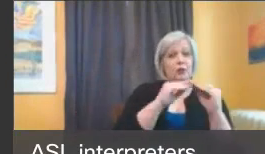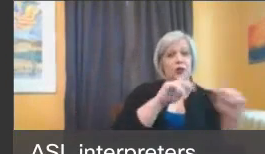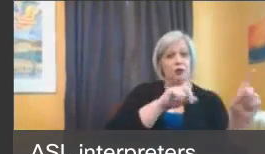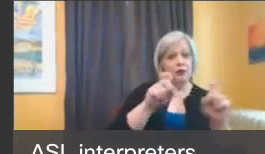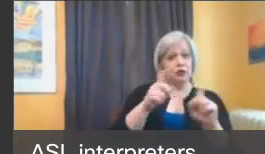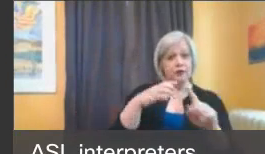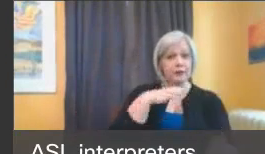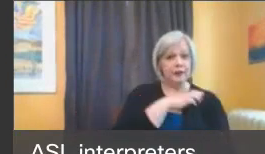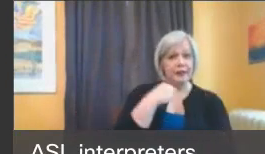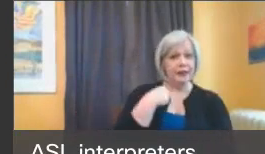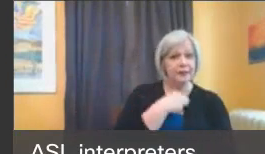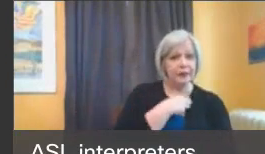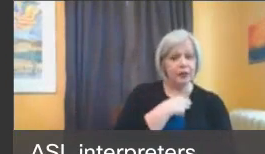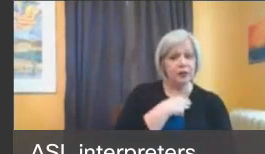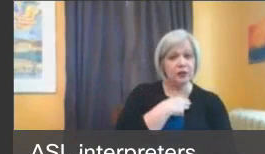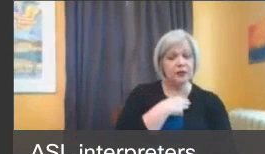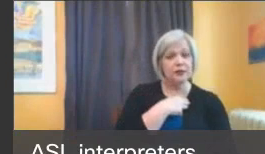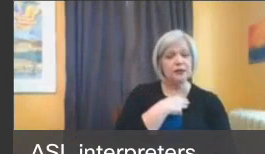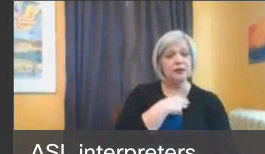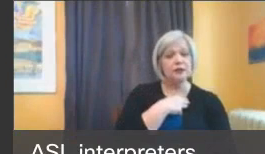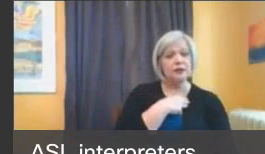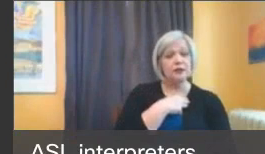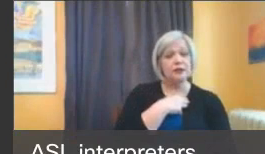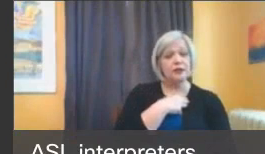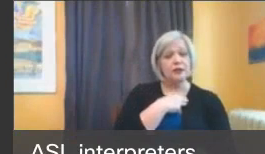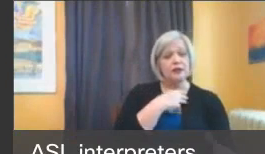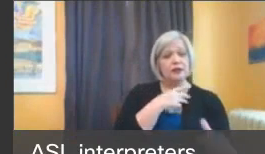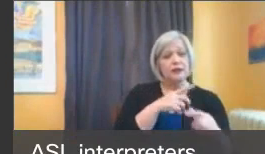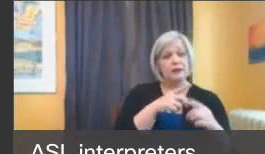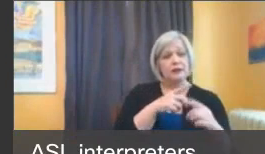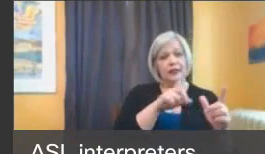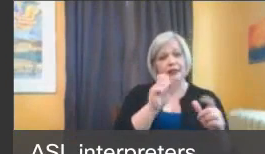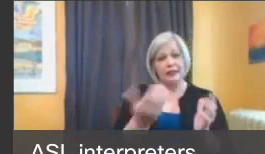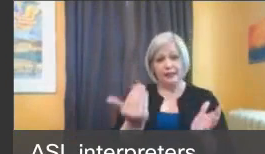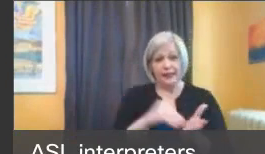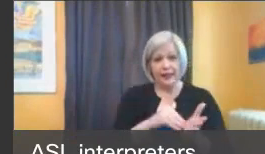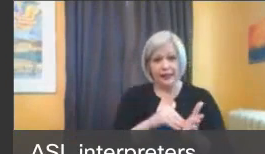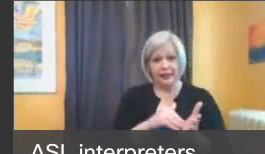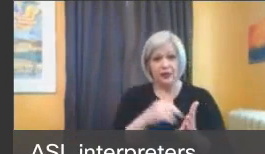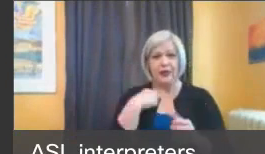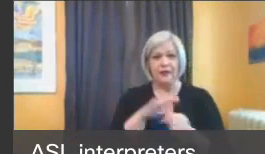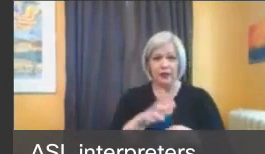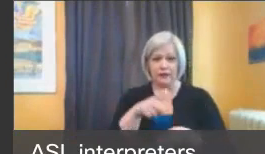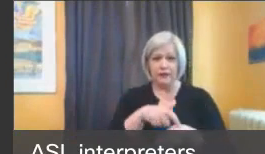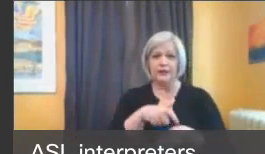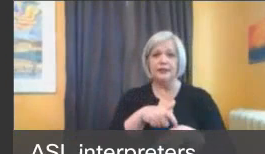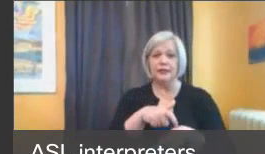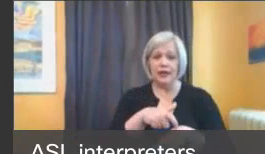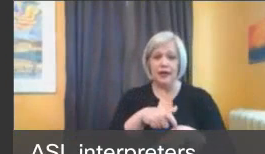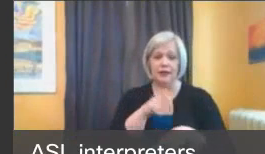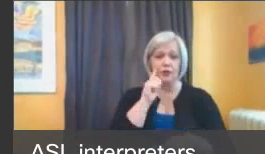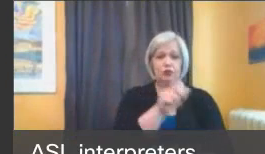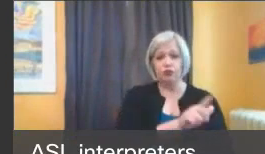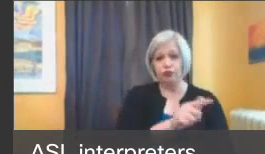from committee members, we'll open it up for committee members to ask another question. We do have time left to go